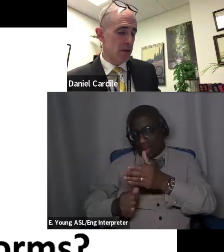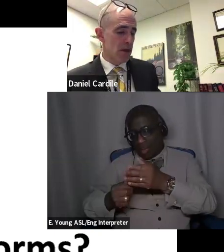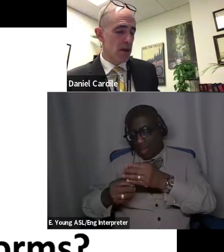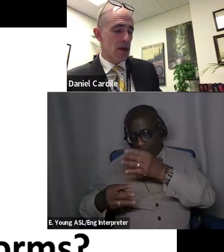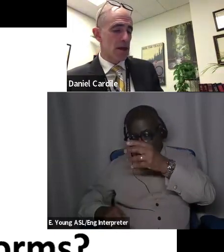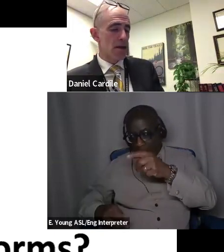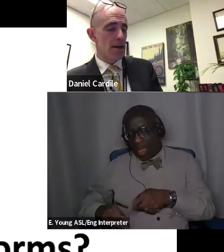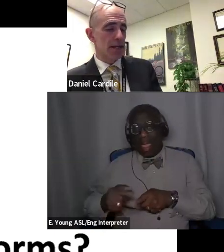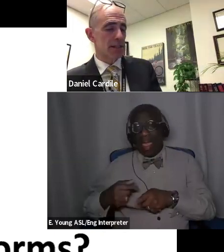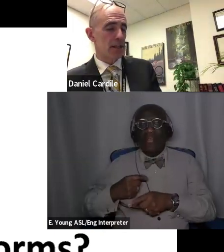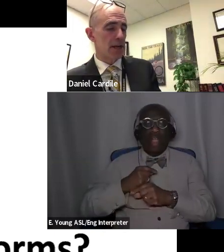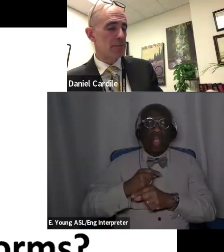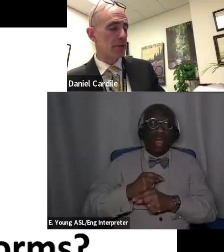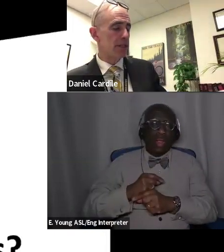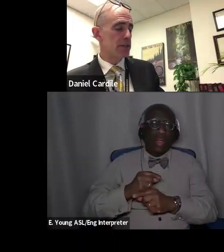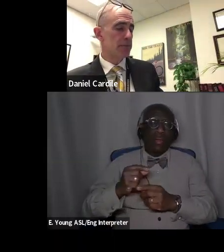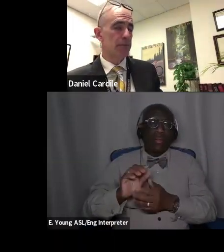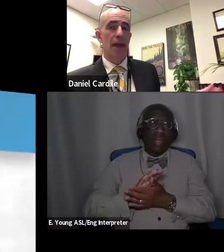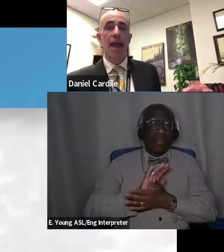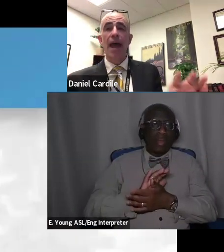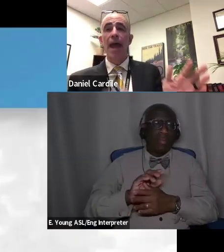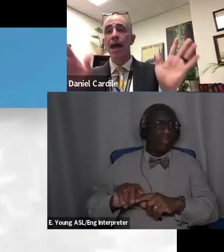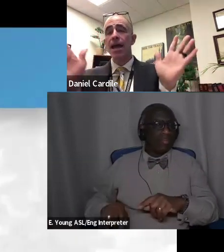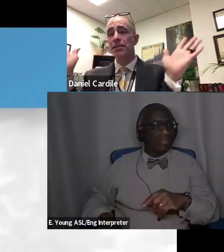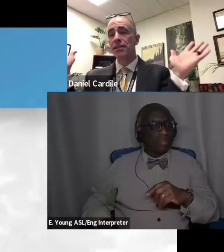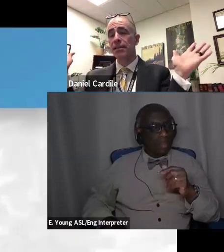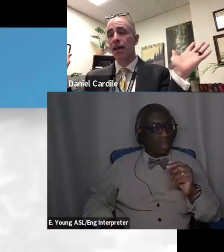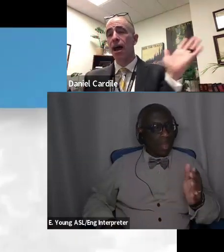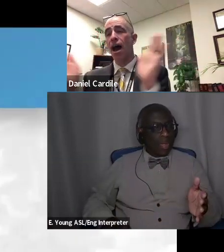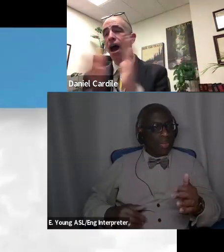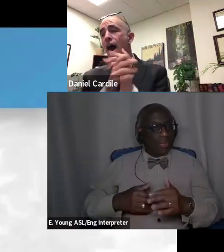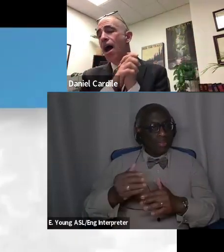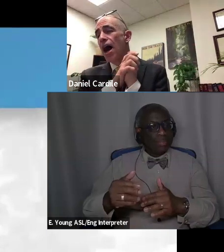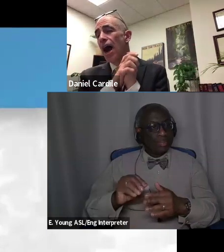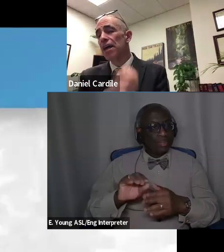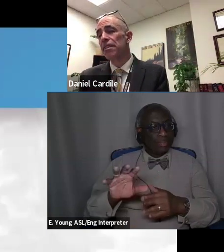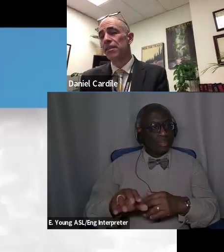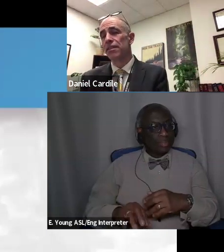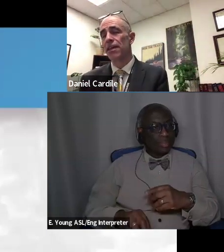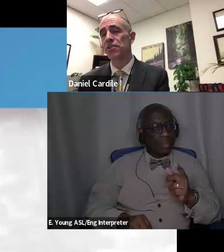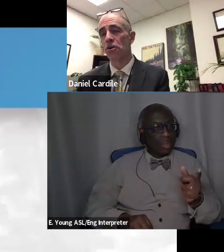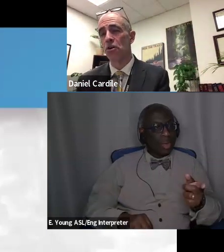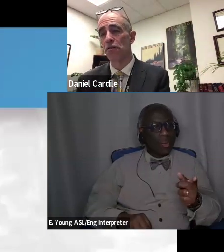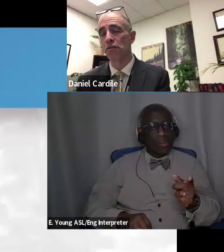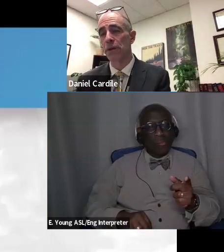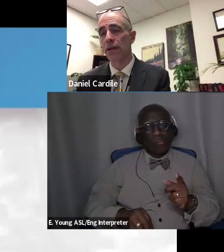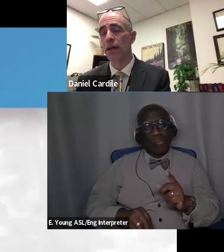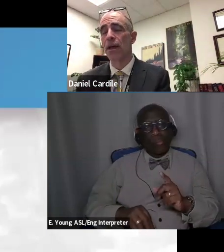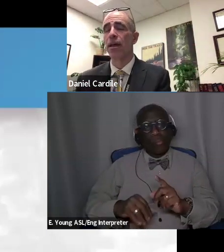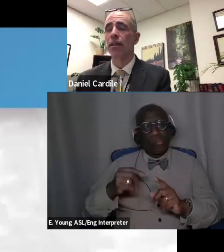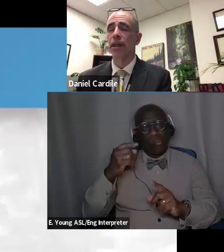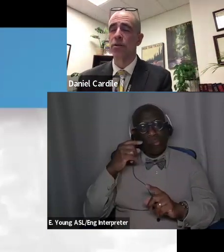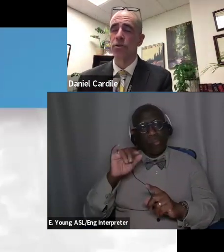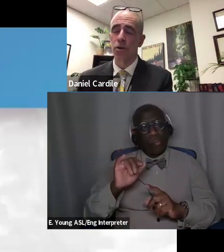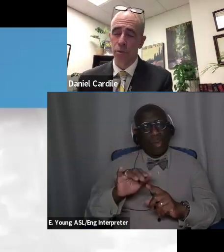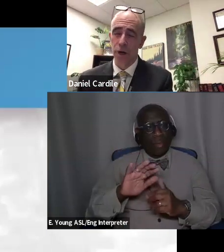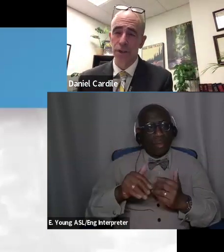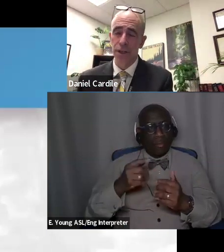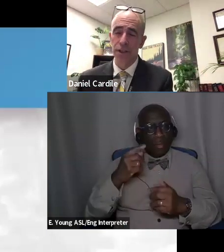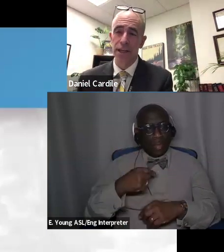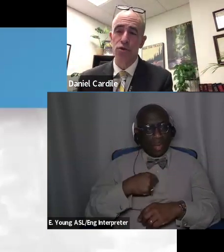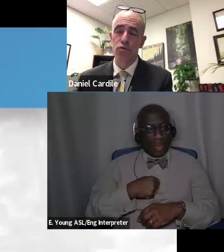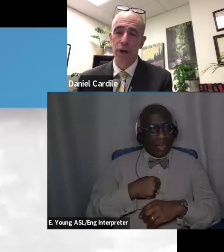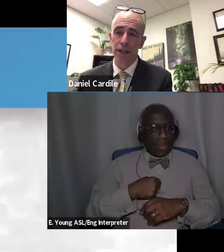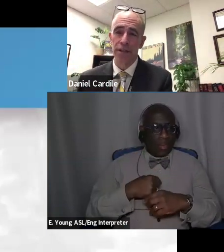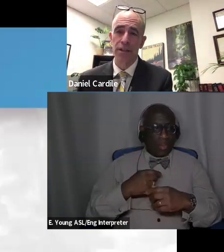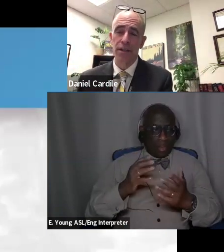Okay, next slide, please. And I think that that's all for me. Thank you so much.